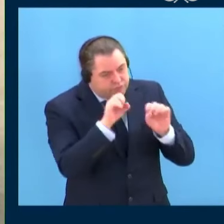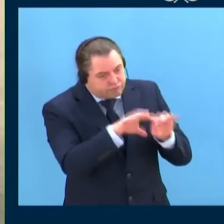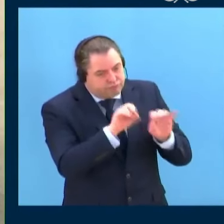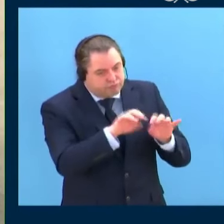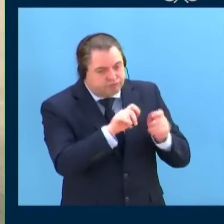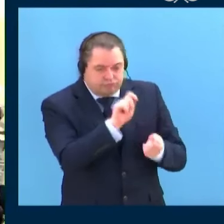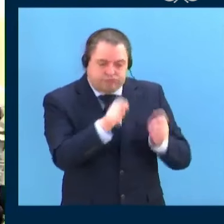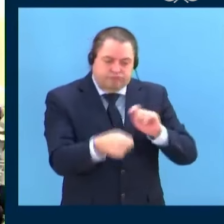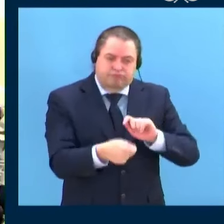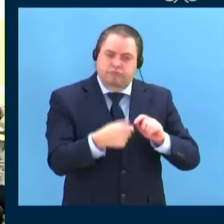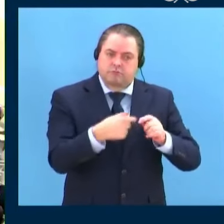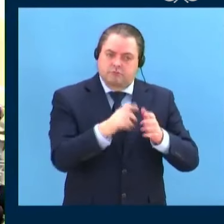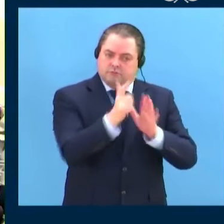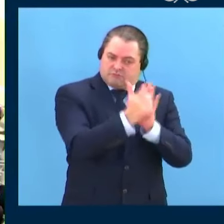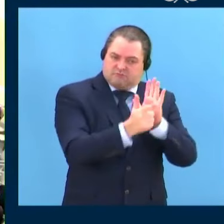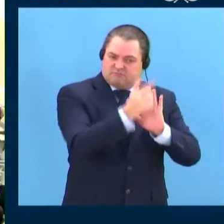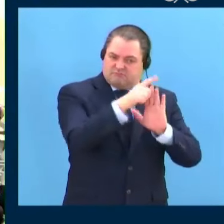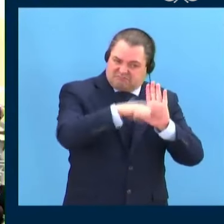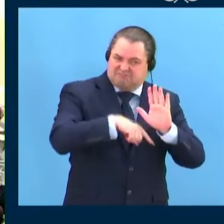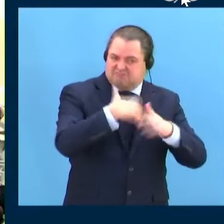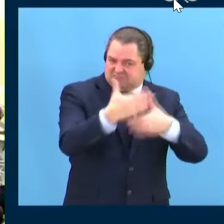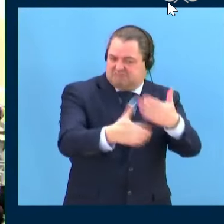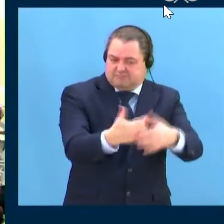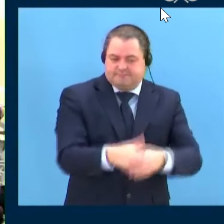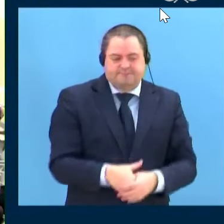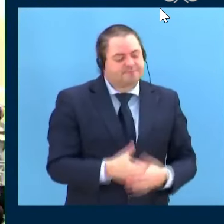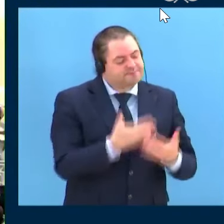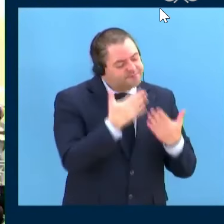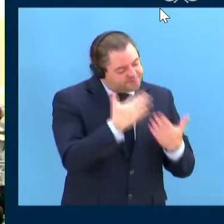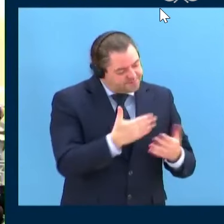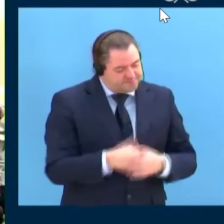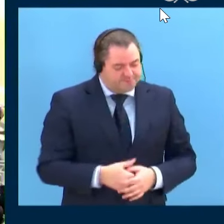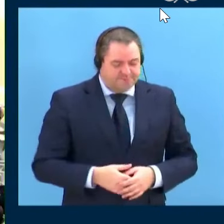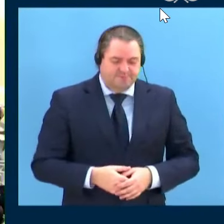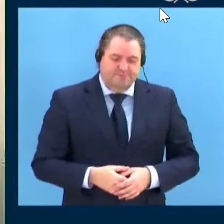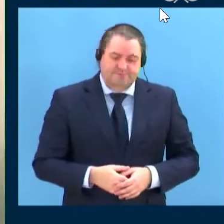Thank you very much, Dr. Lennox. Mr. Farouk